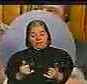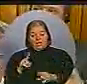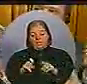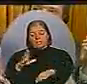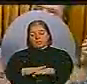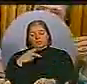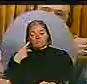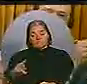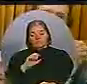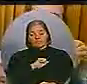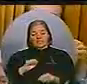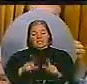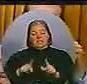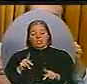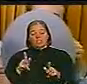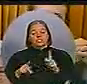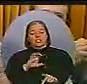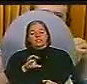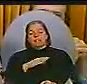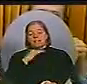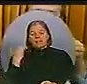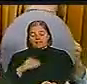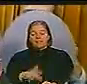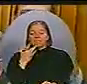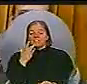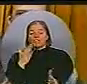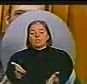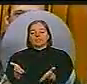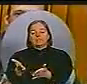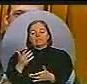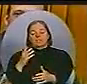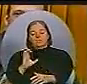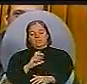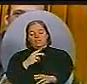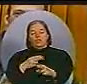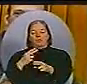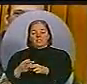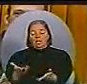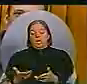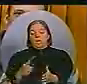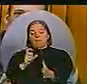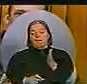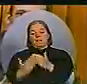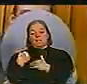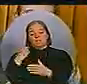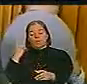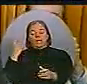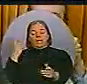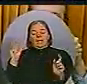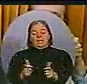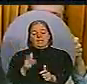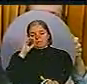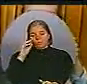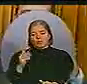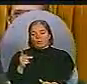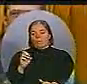conserve a patronage run a month. An arrest warrant has now been issued for Arthur Porter. Charged with fraud, conspiracy to commit